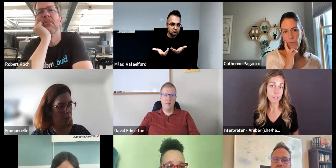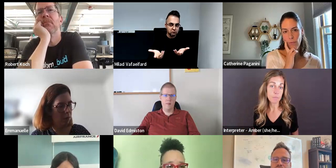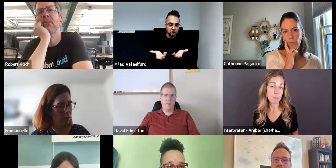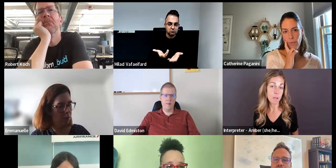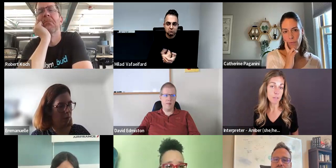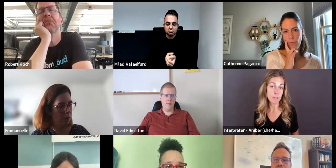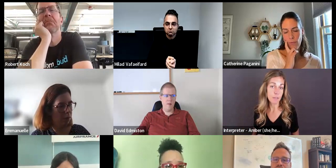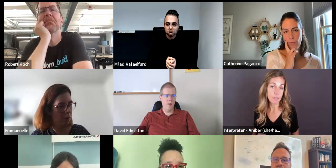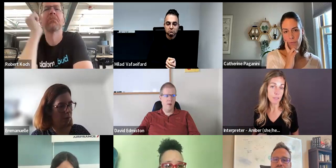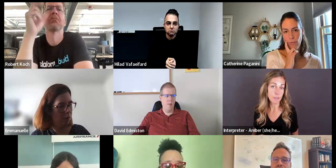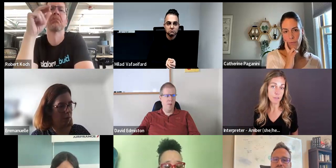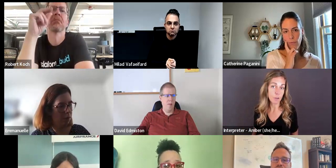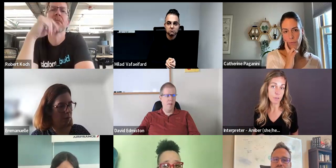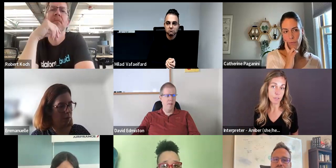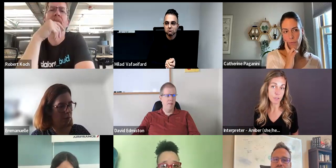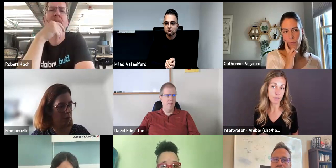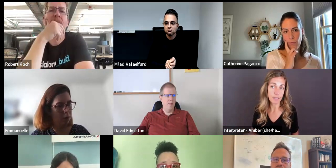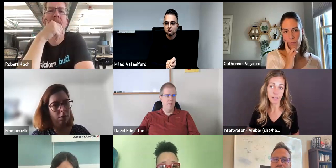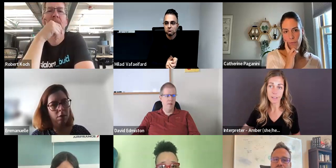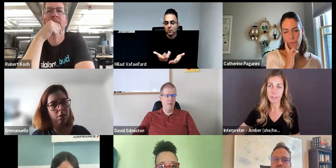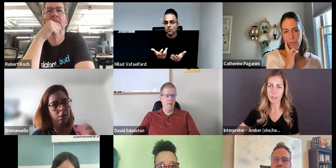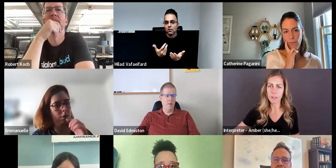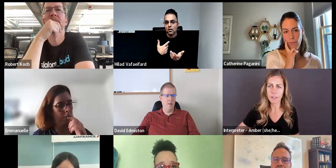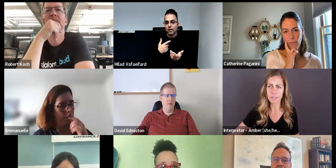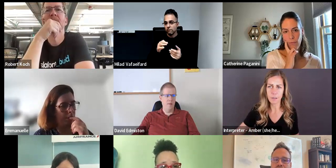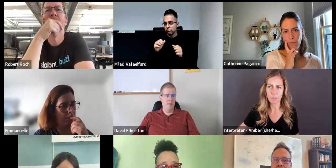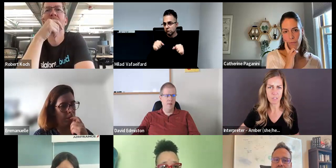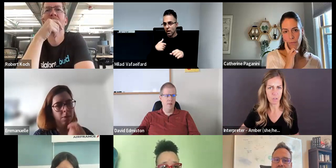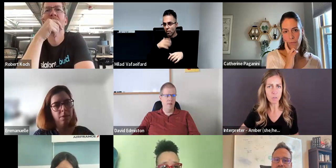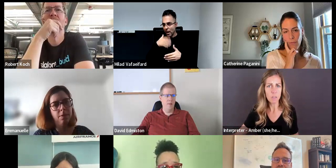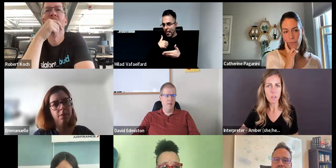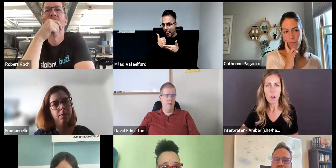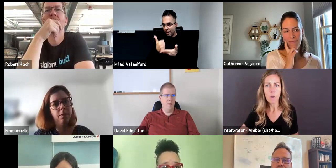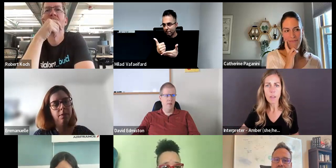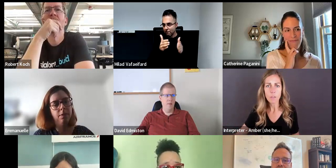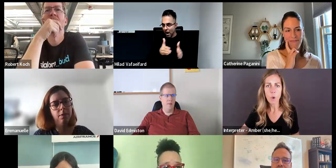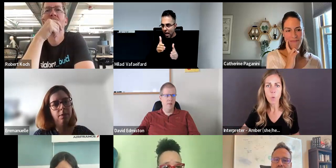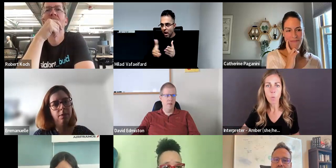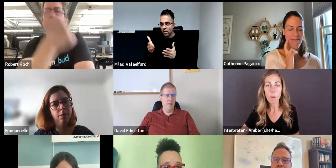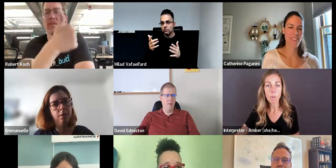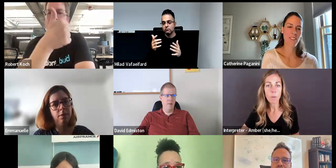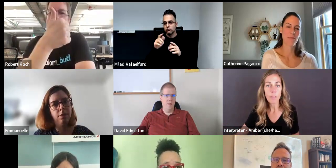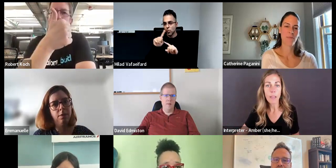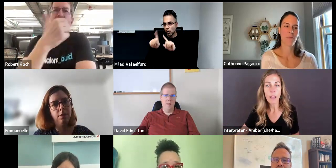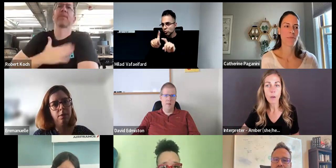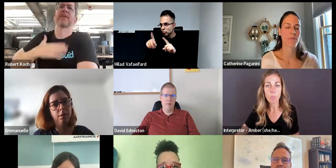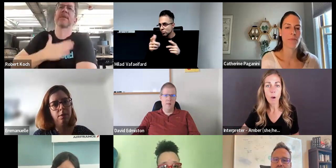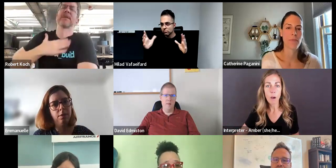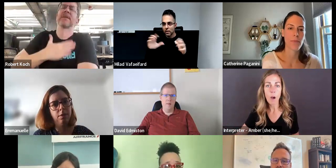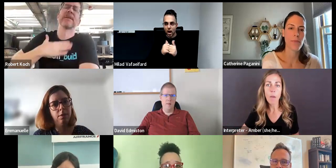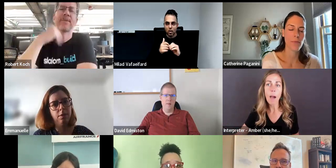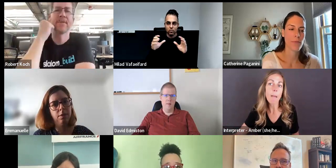CNCF doesn't mind us having these conversations and getting together. And Rob's like, no. Okay. So, but will they